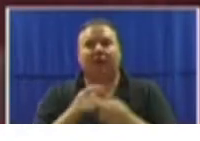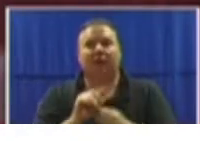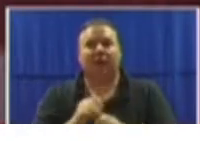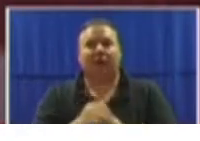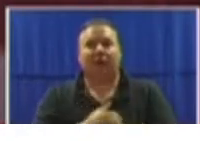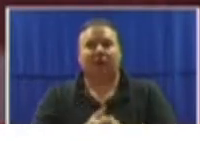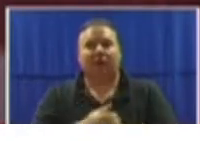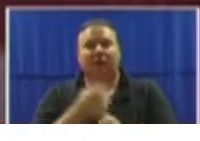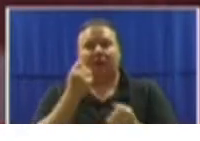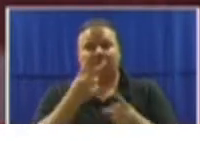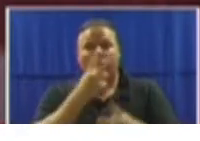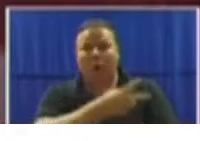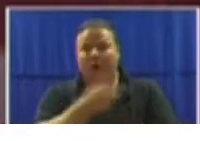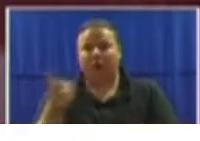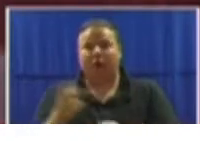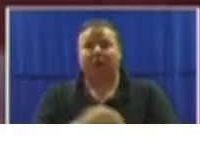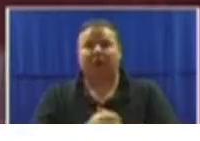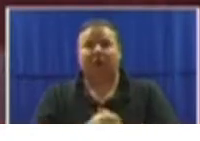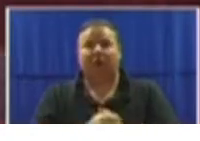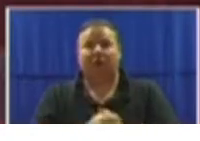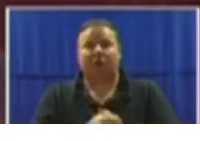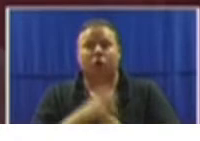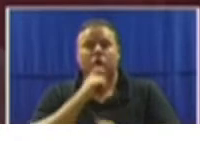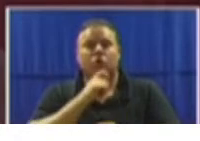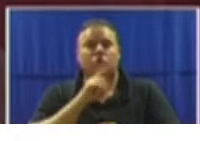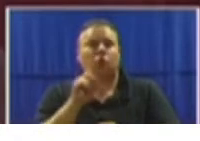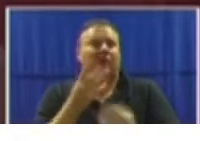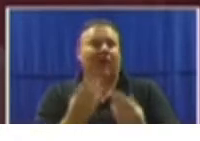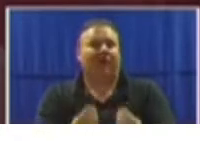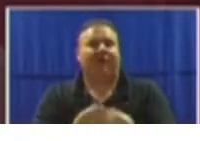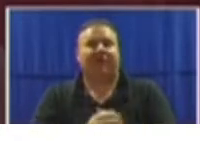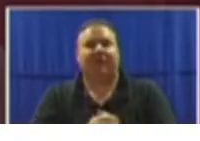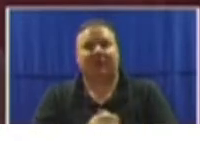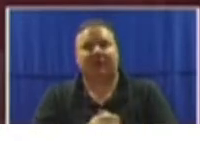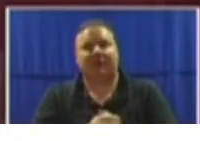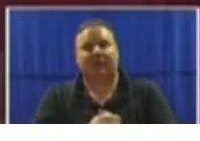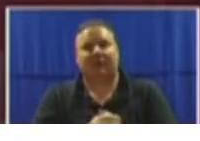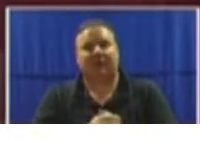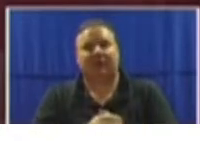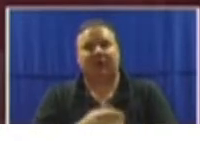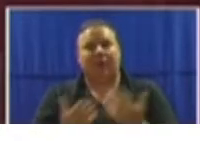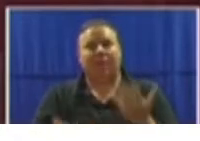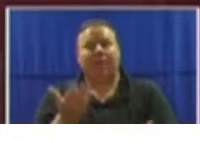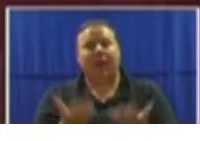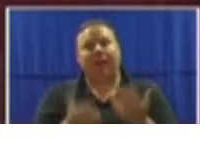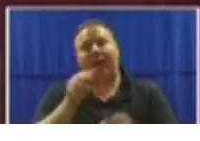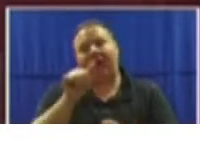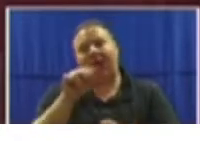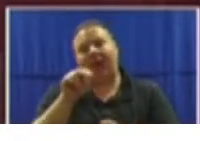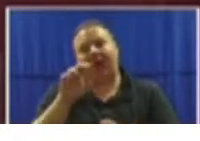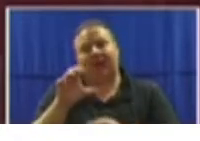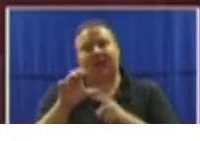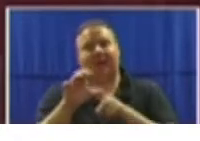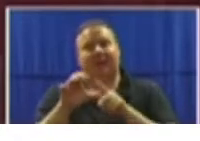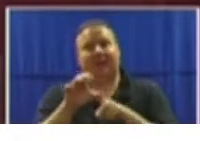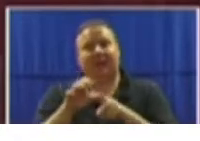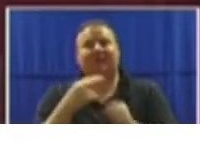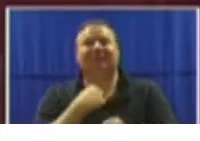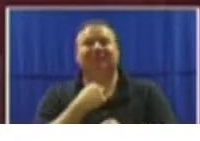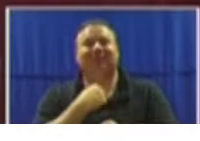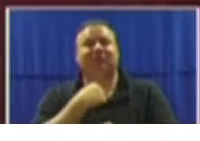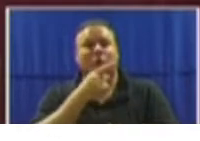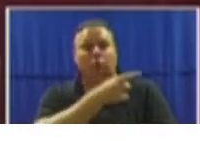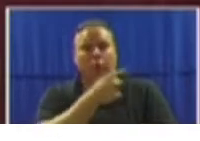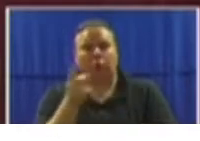nothing else to appoint. He's got to use what he's got. Maybe the ANC, unfortunately for you,